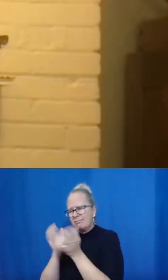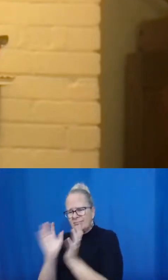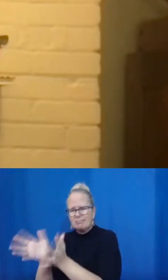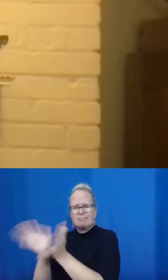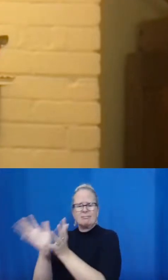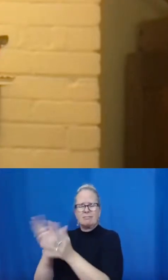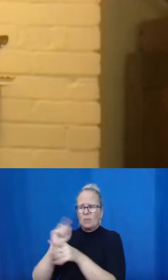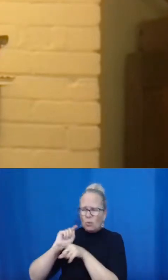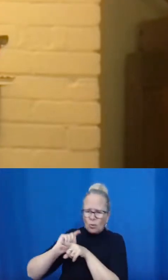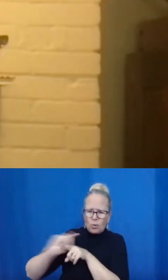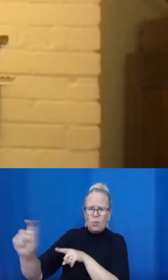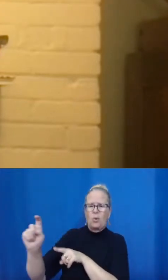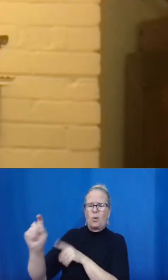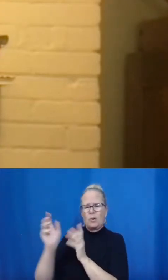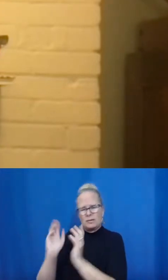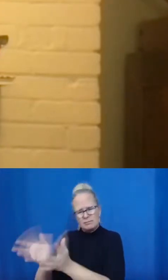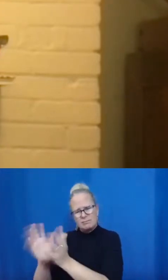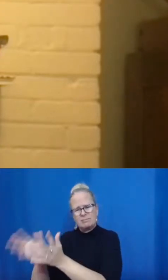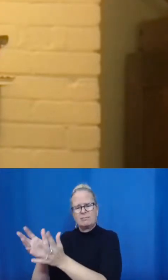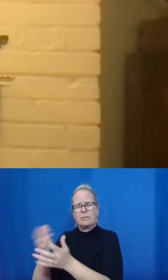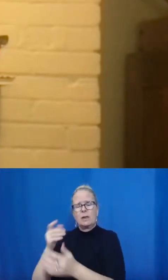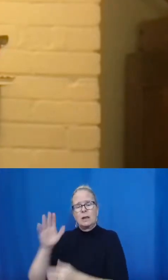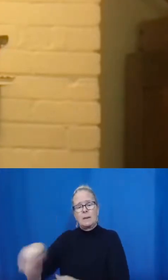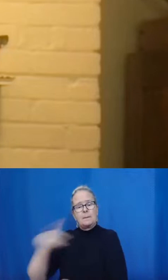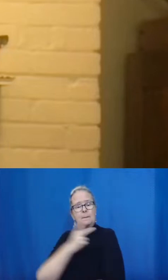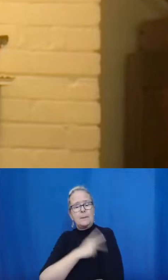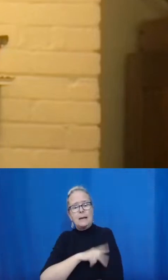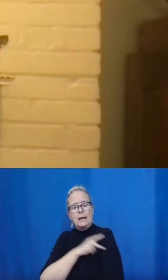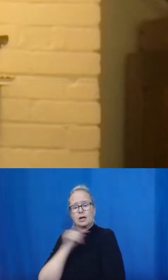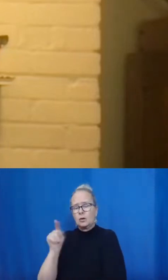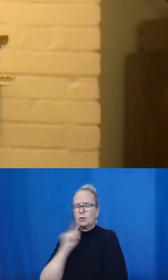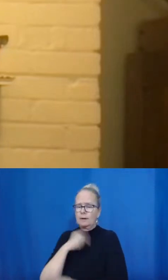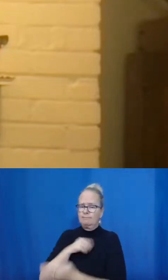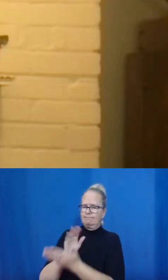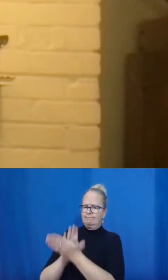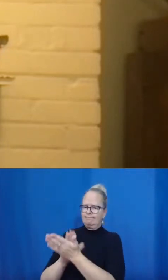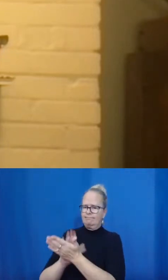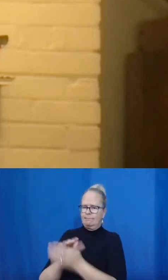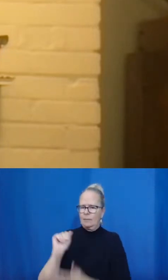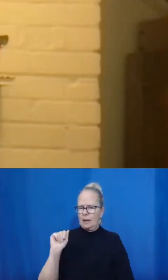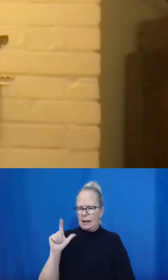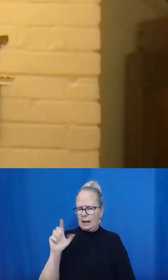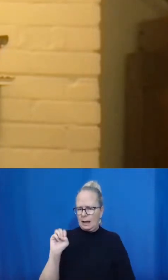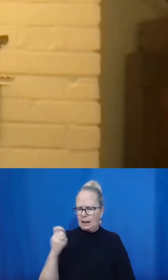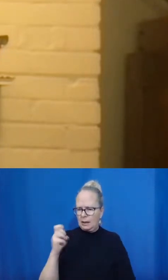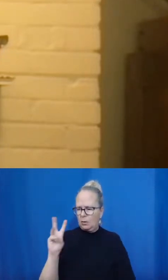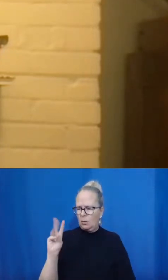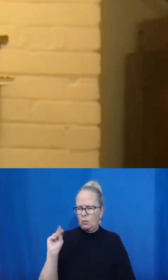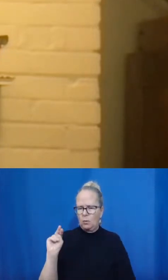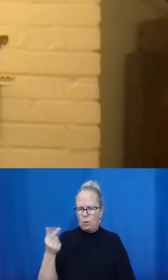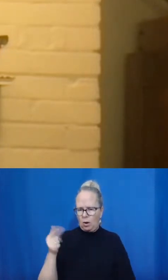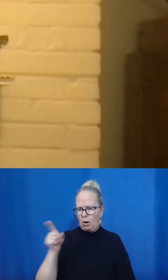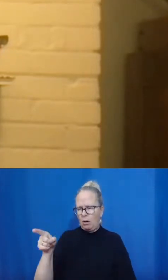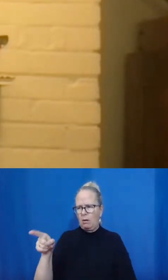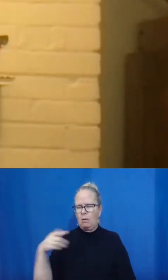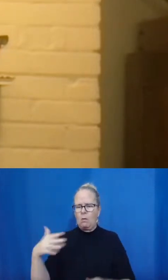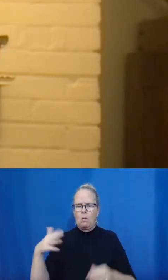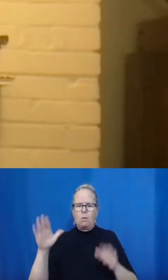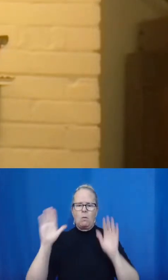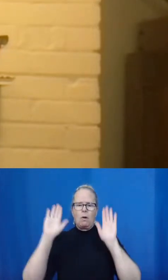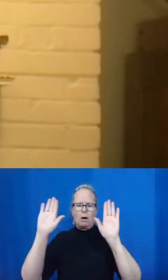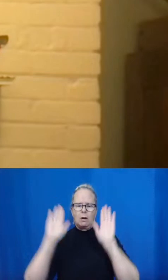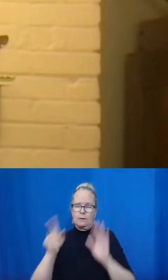all of those patients. A special shout out to Dr. Alex Wong, who's really been an outstanding voice of advocacy